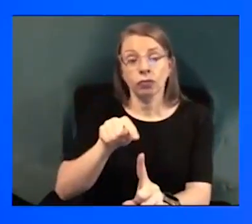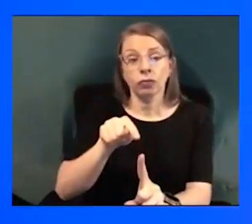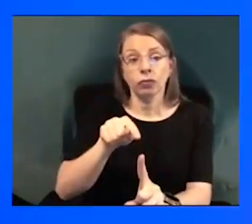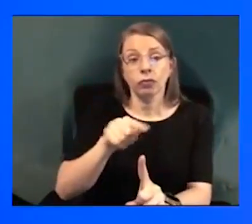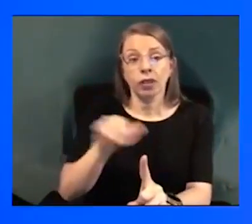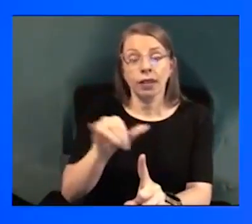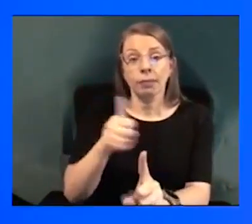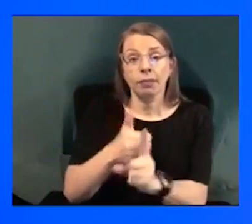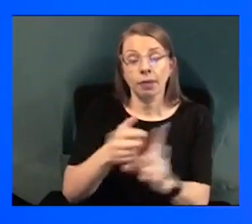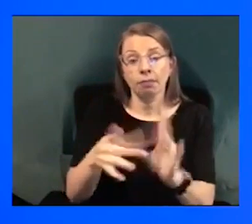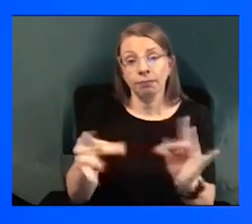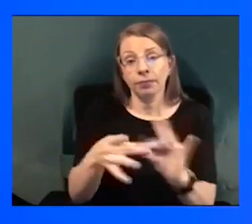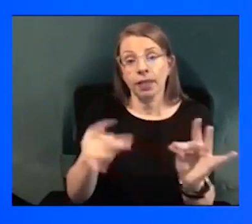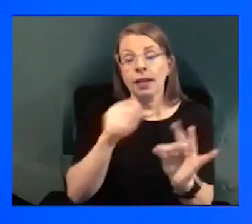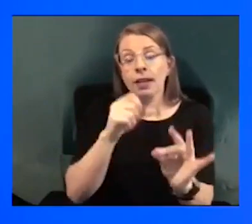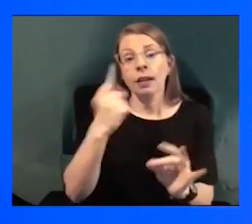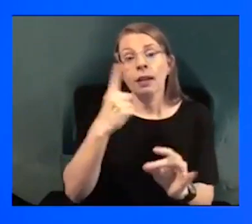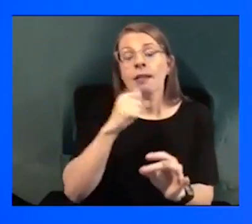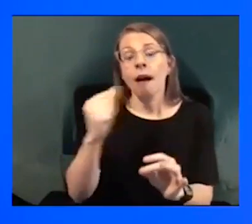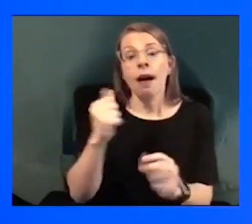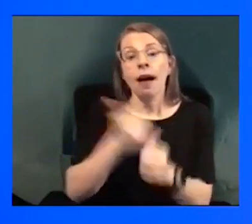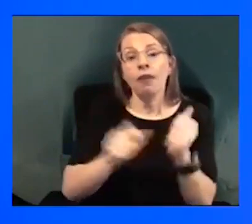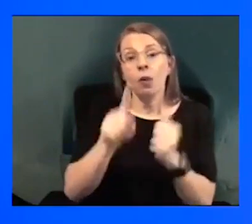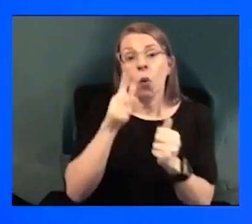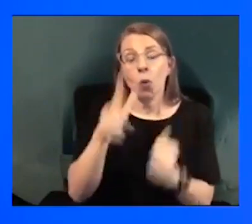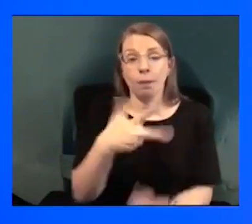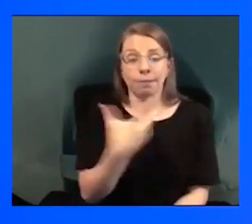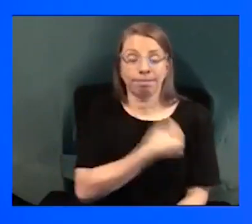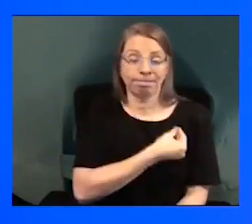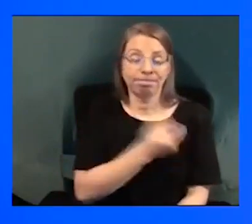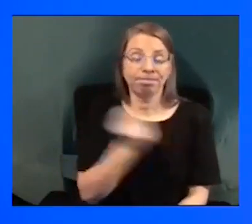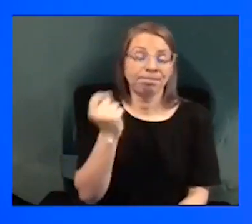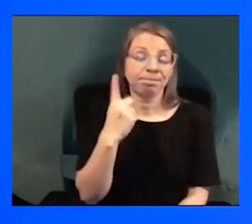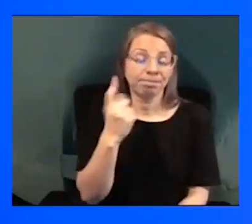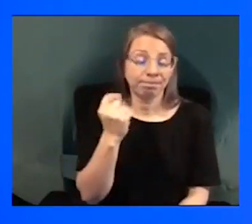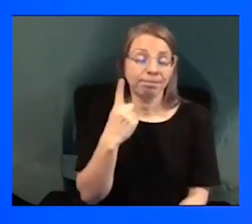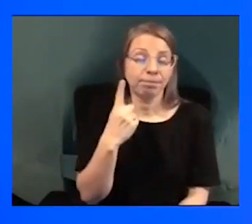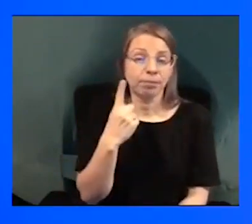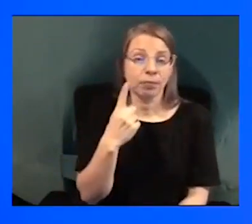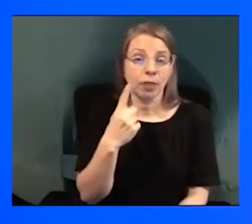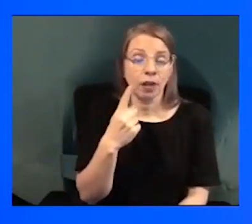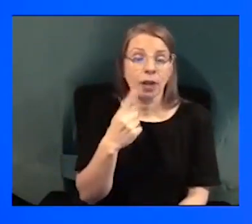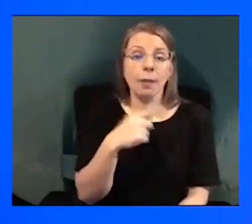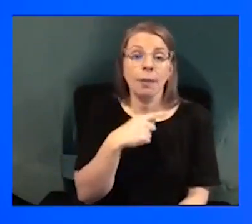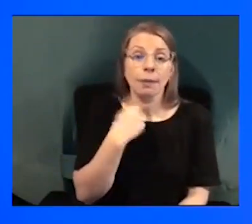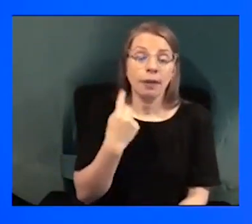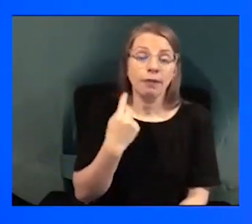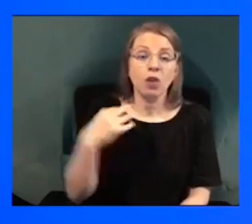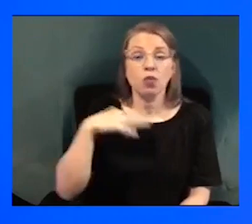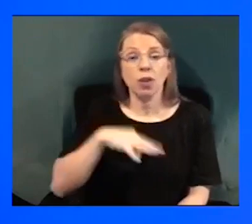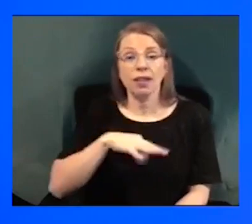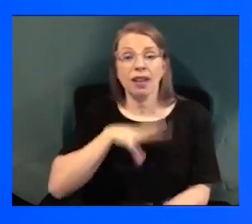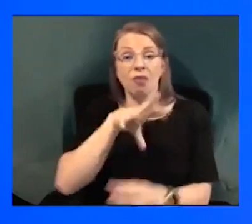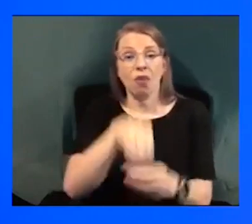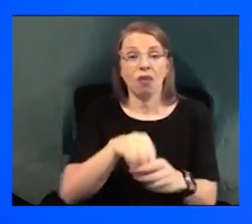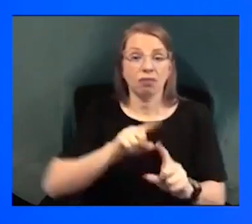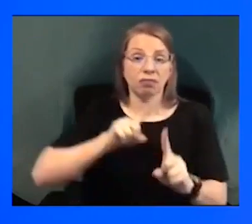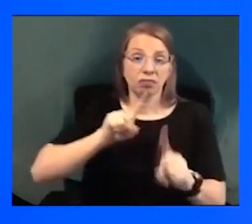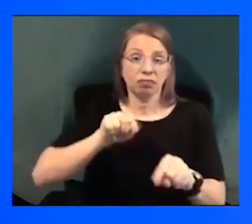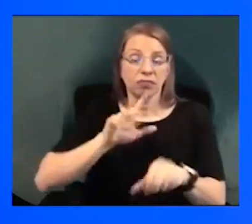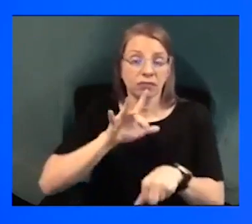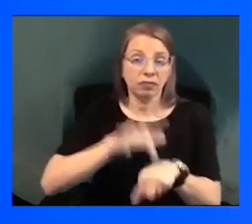understanding that not everybody is probably going to be vaccinated. So understanding the benefit and risk of doing these things. We still know